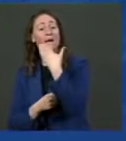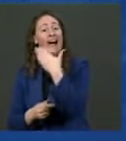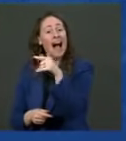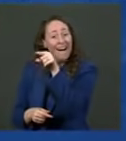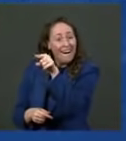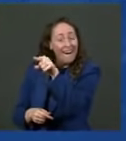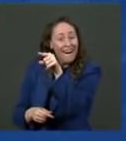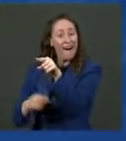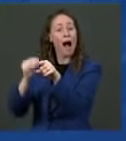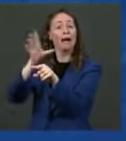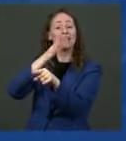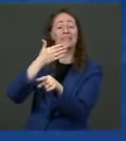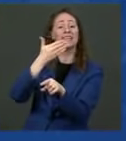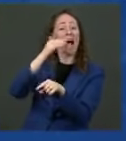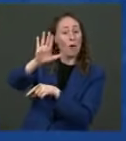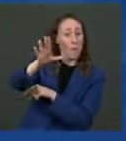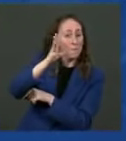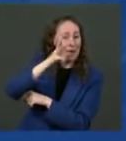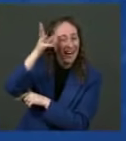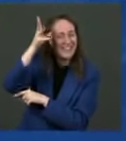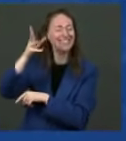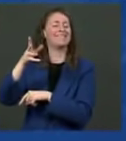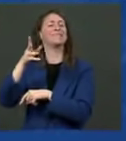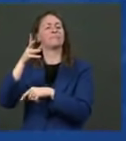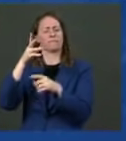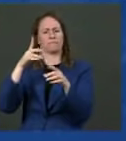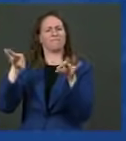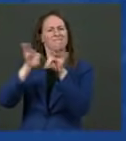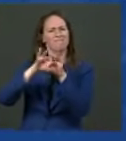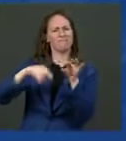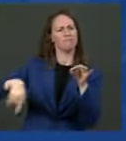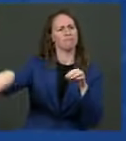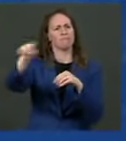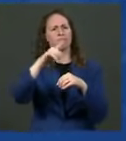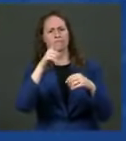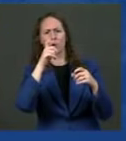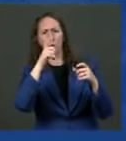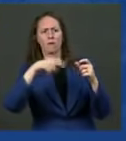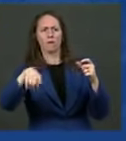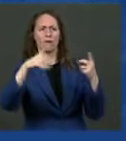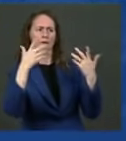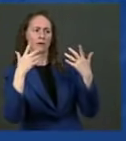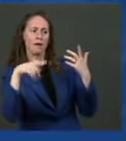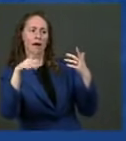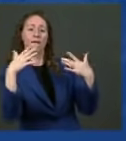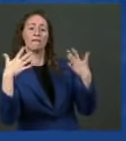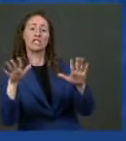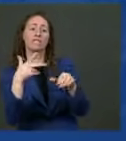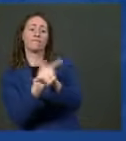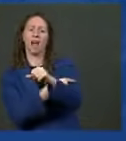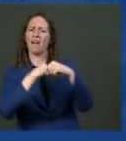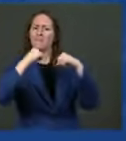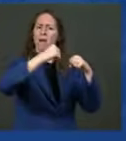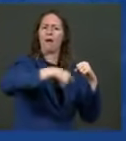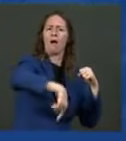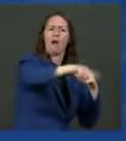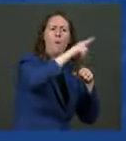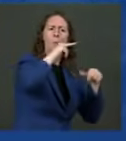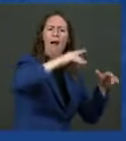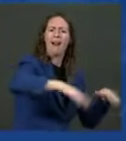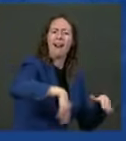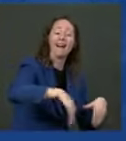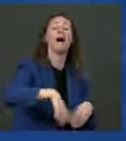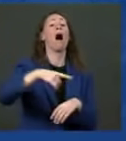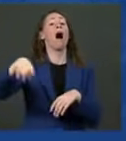that. And protect two is to protect the vaccinated. Three is increase testing and masking. Four is to take care of people